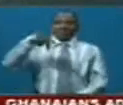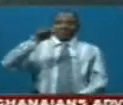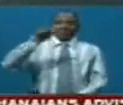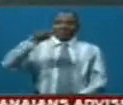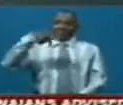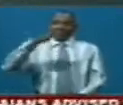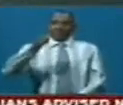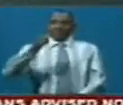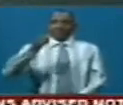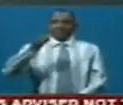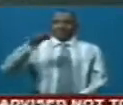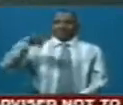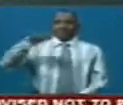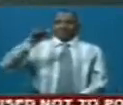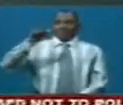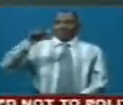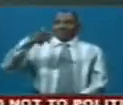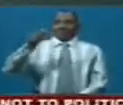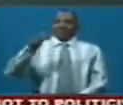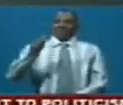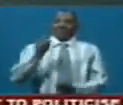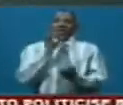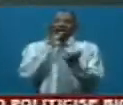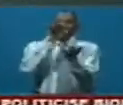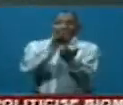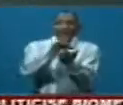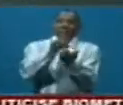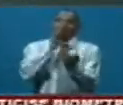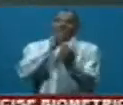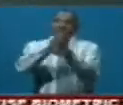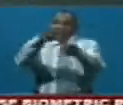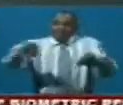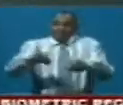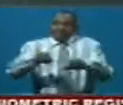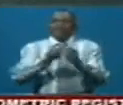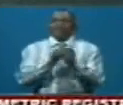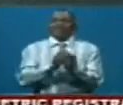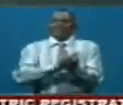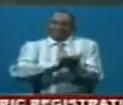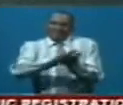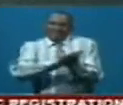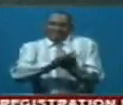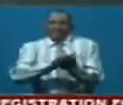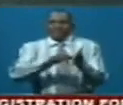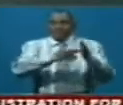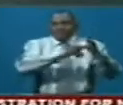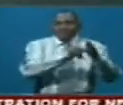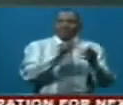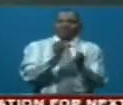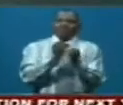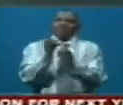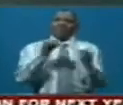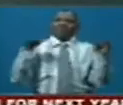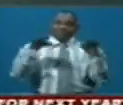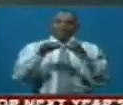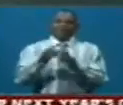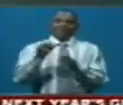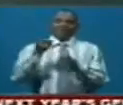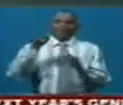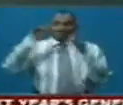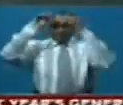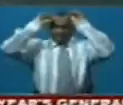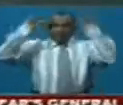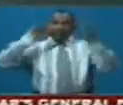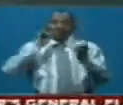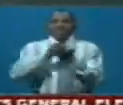The Paga Crocodile Pond will soon be rehabilitated as a tourist site to attract more revenue. This was made known when the First Lady Nadu